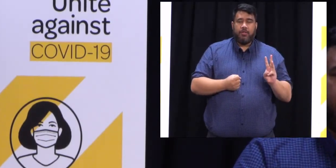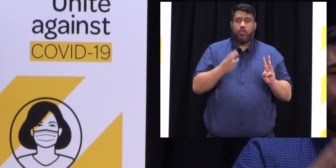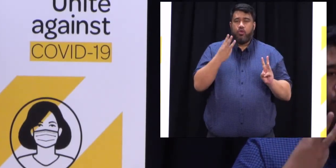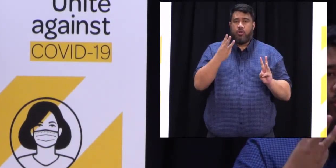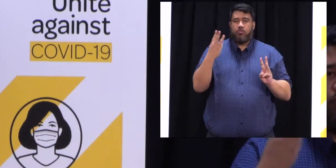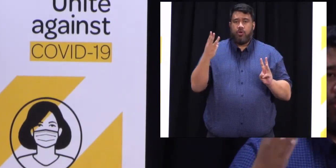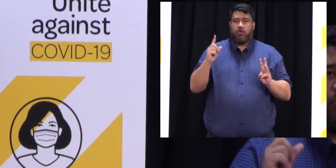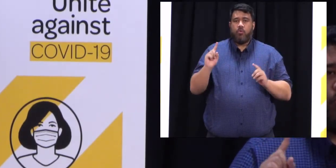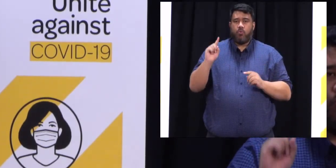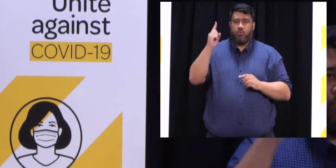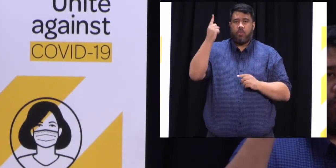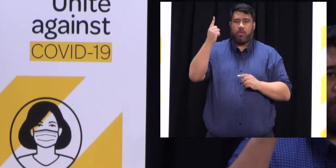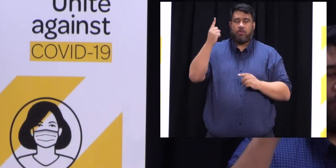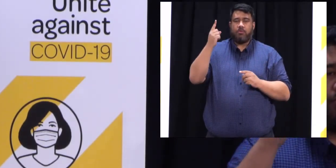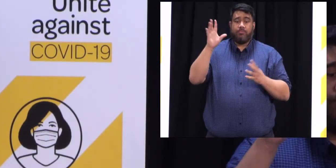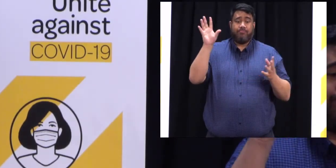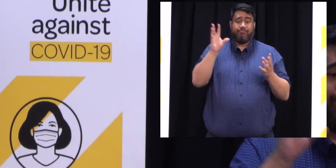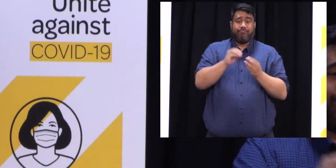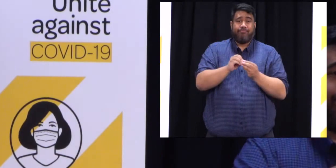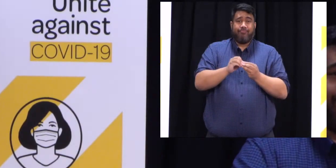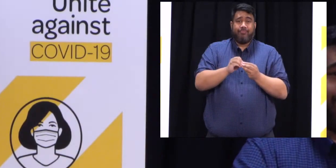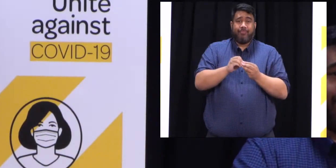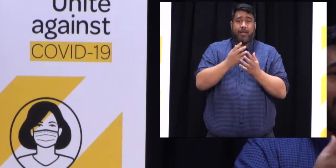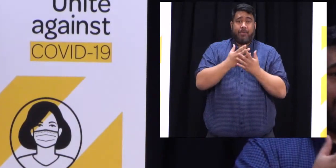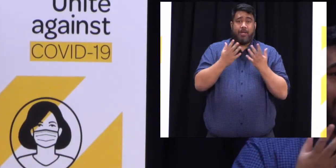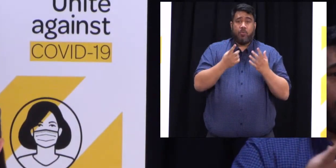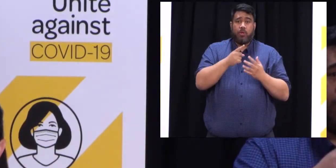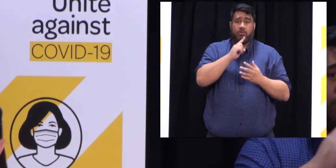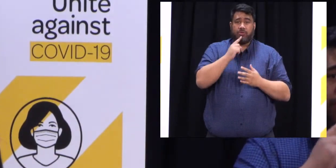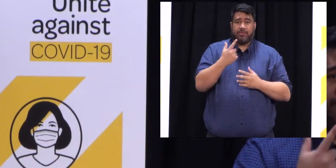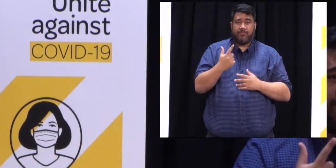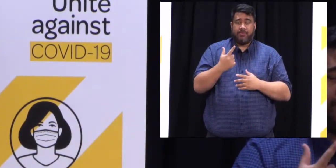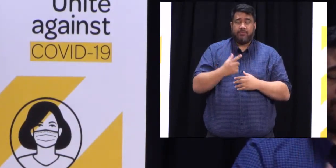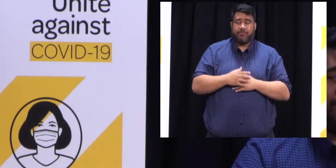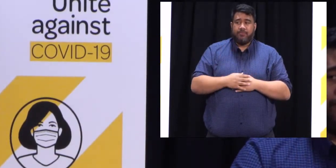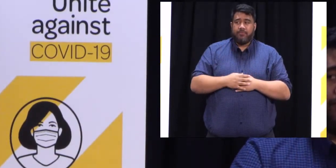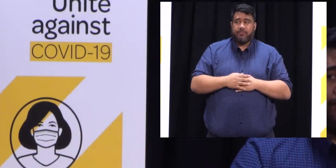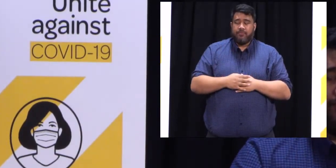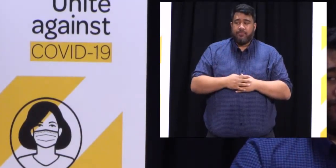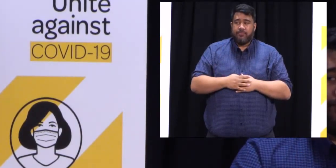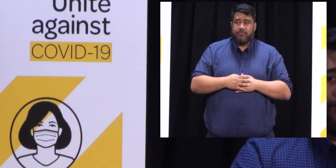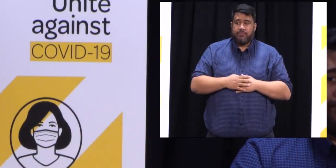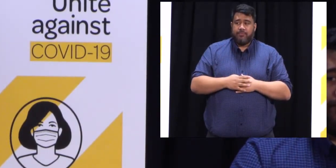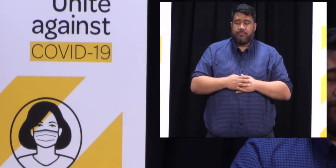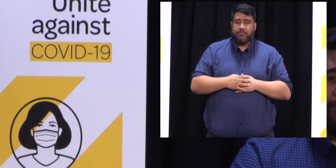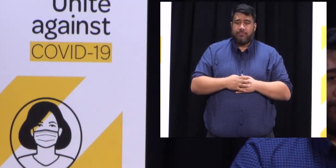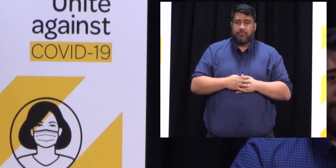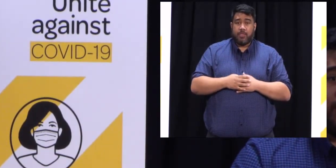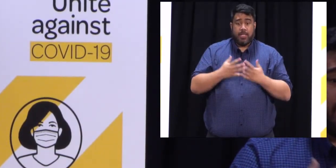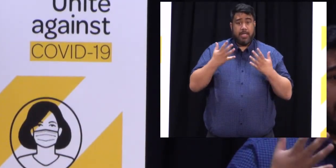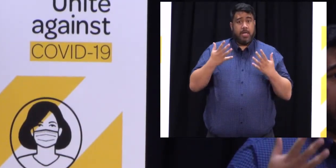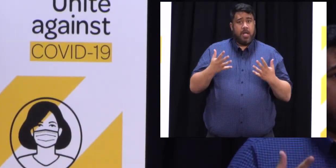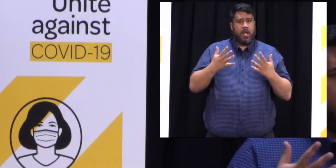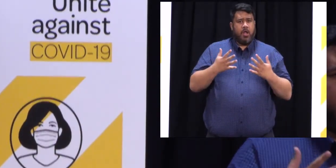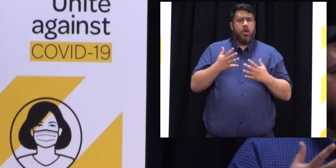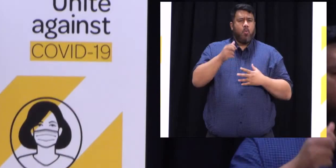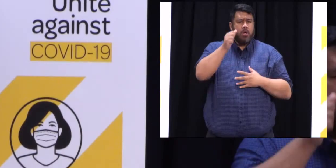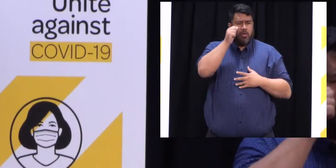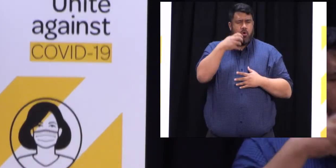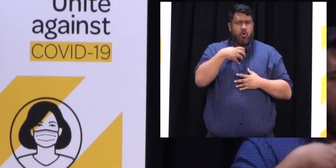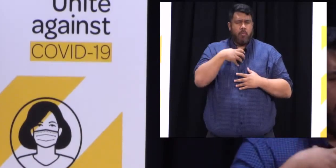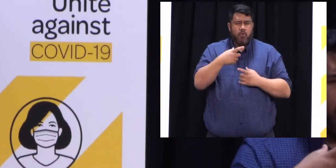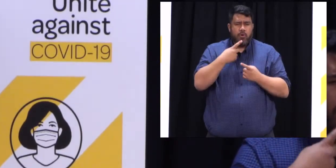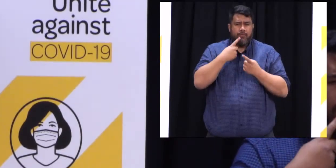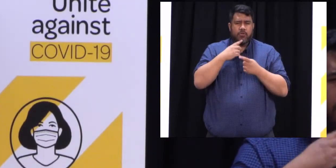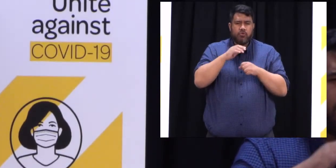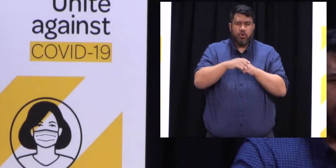in total. 6 days into the outbreak, we are building a picture of Delta's spread. We have identified